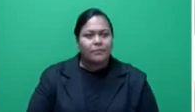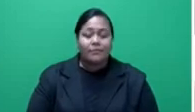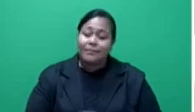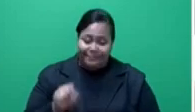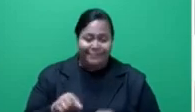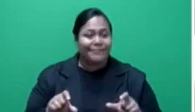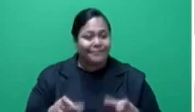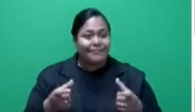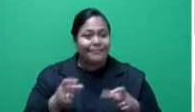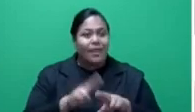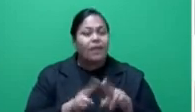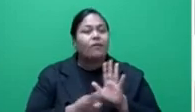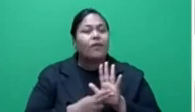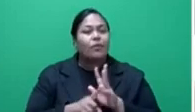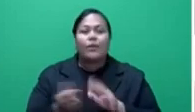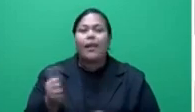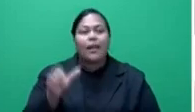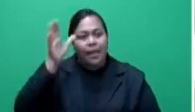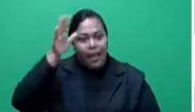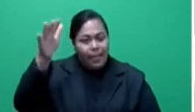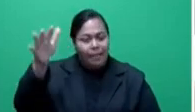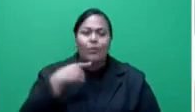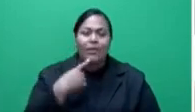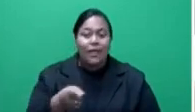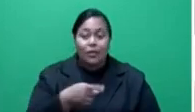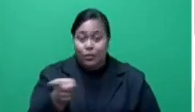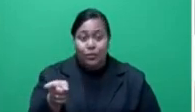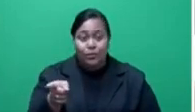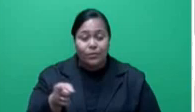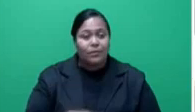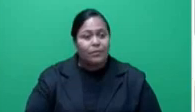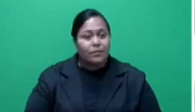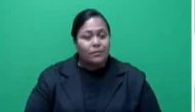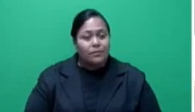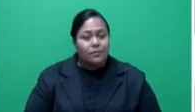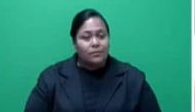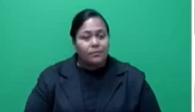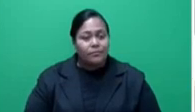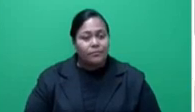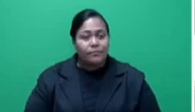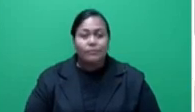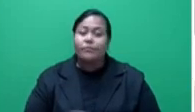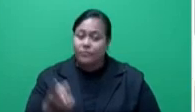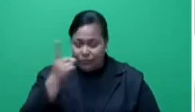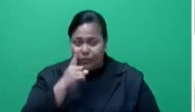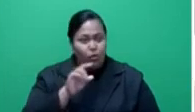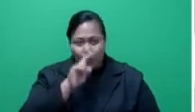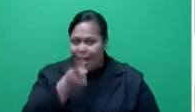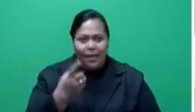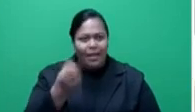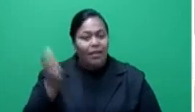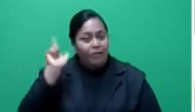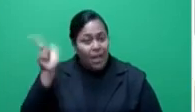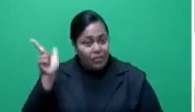challenges faced by FNU. Any academic would tell you, Honourable Prasad, I'm sure you'll agree, Honourable Reddy, and others would tell you, you cannot have a lecturer supervising somebody